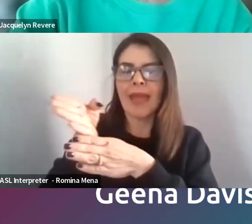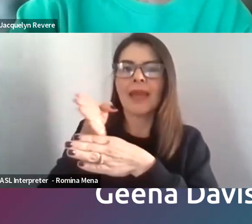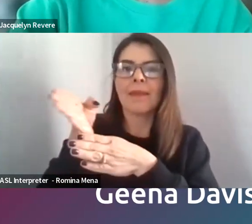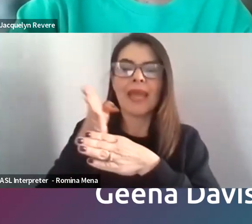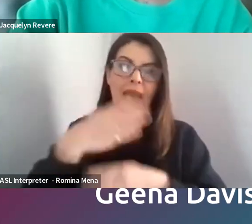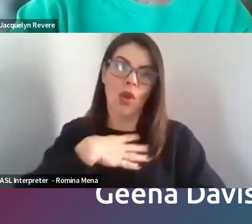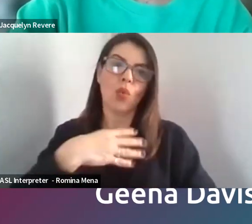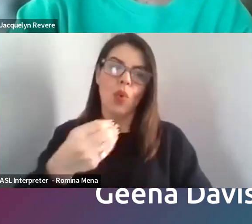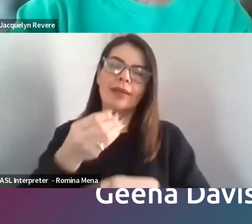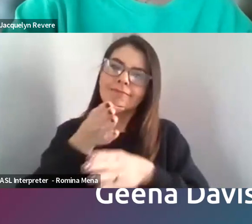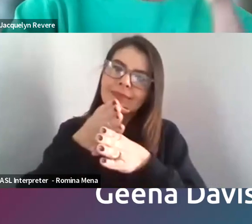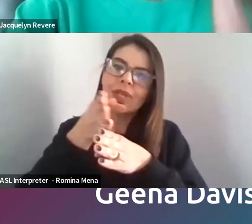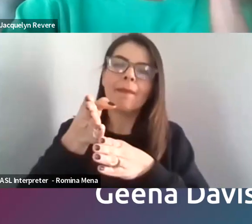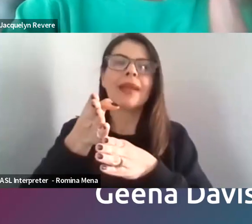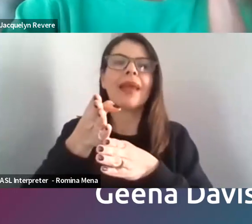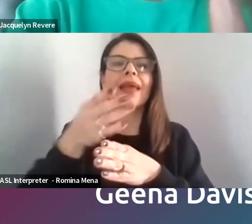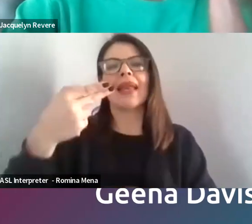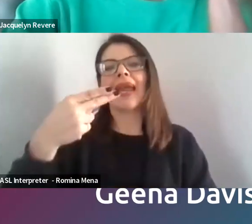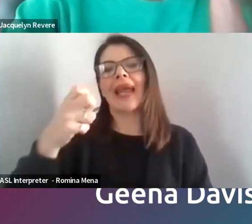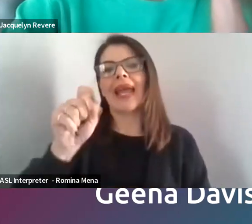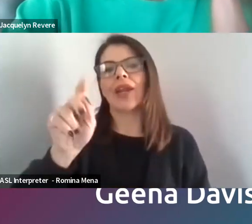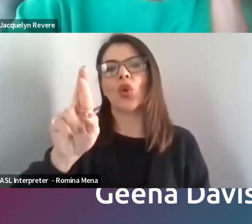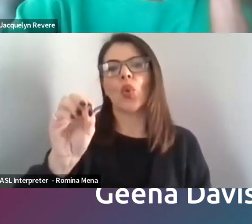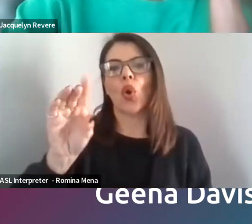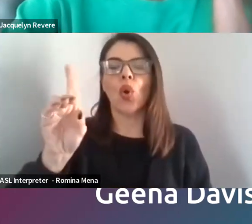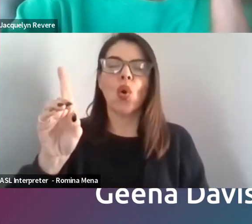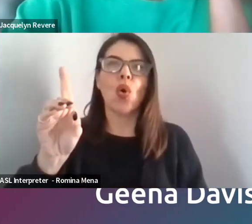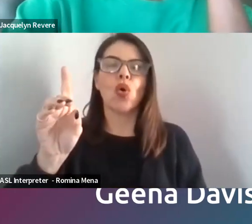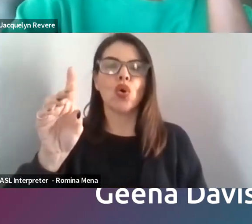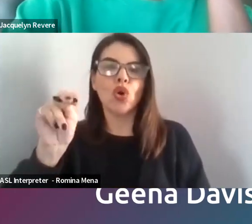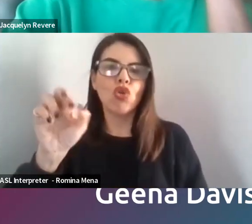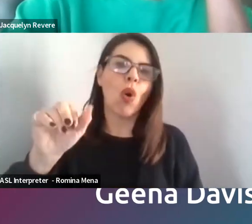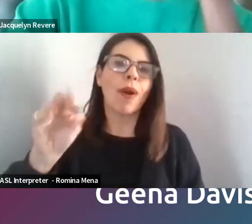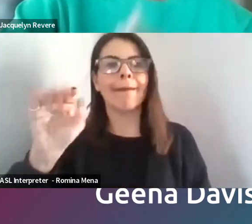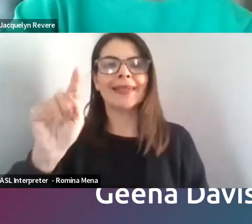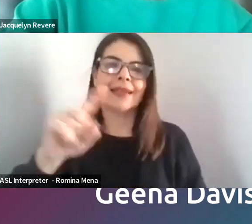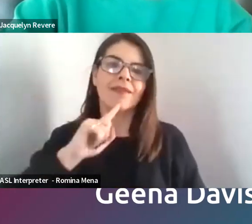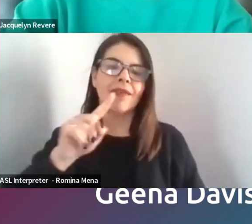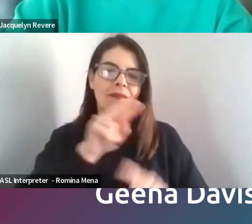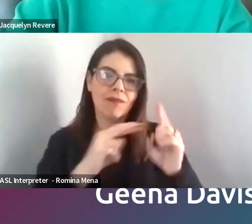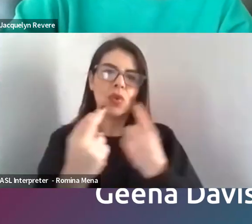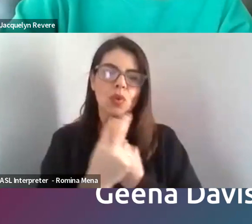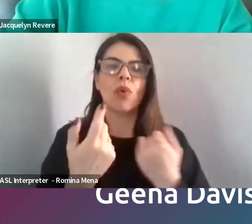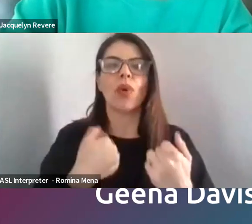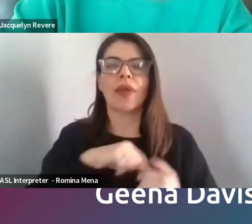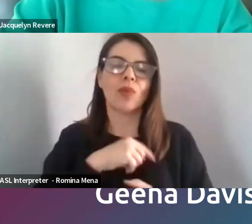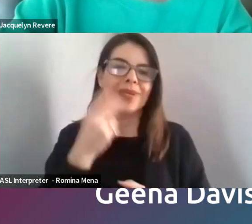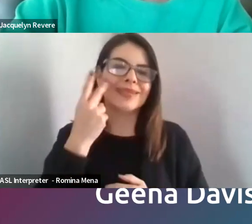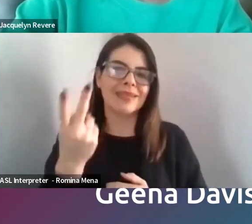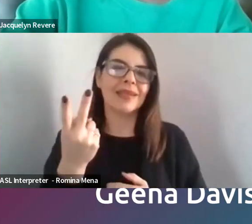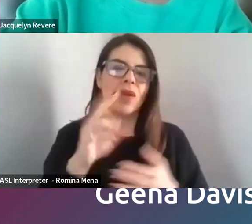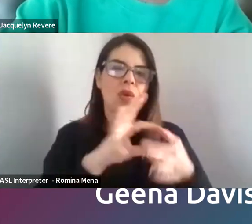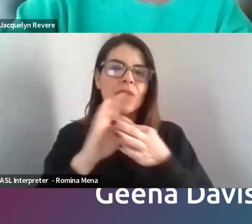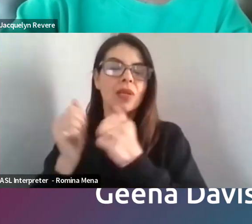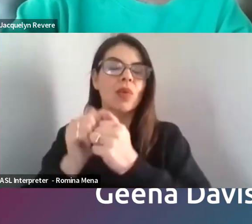white dominant heteronormative viewpoint of care in the storyline that we do see in terms of